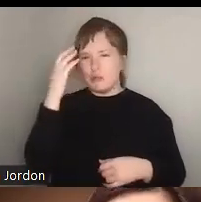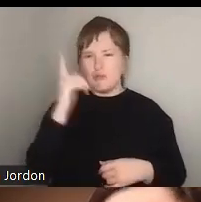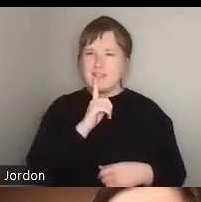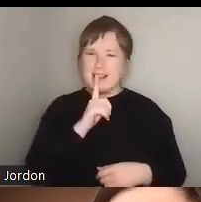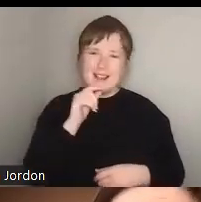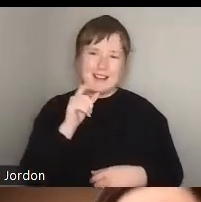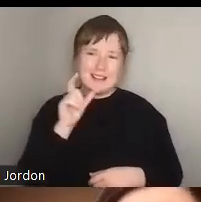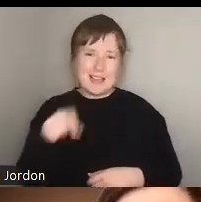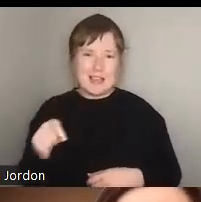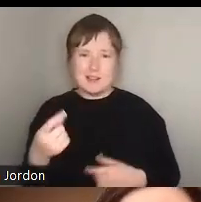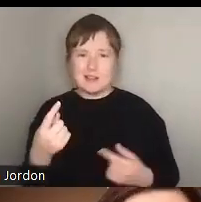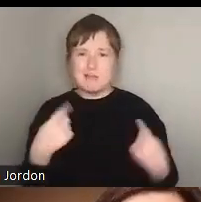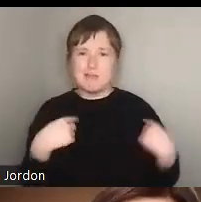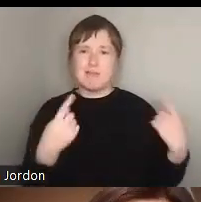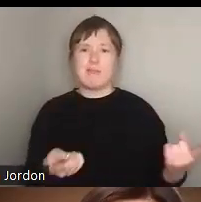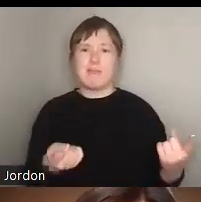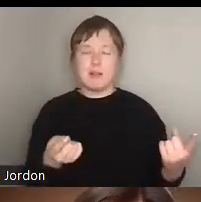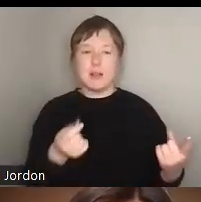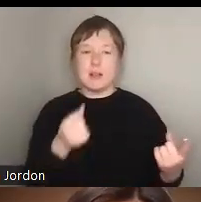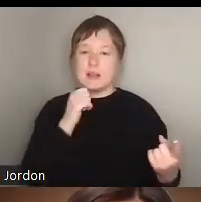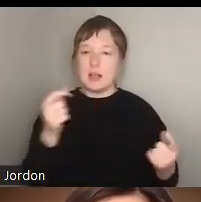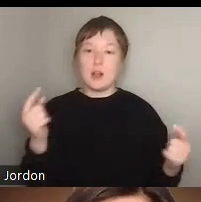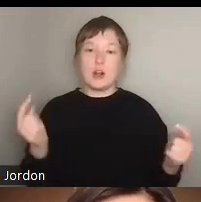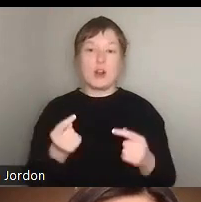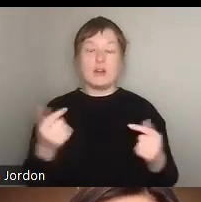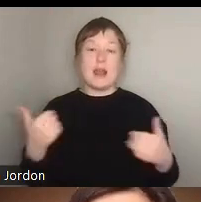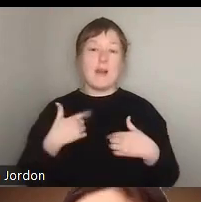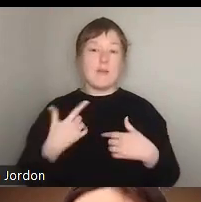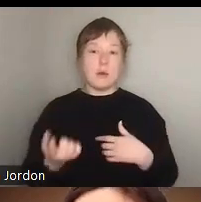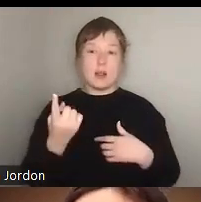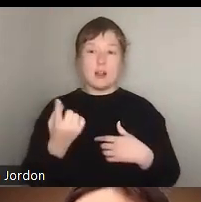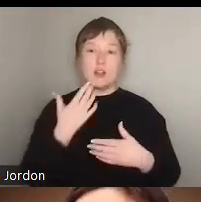it's been so long? It's really not going to hurt to have one. It's good to